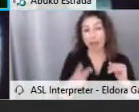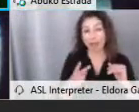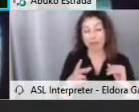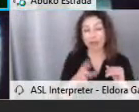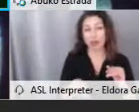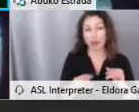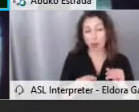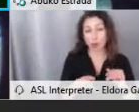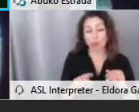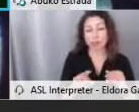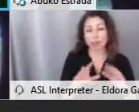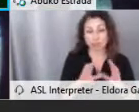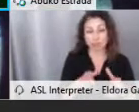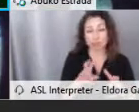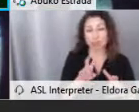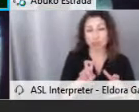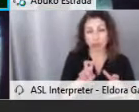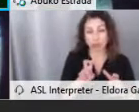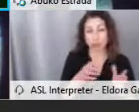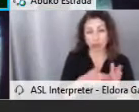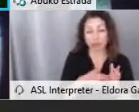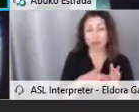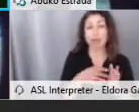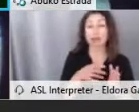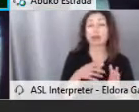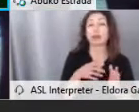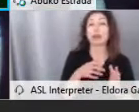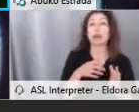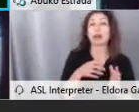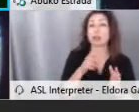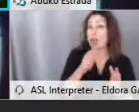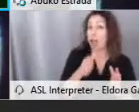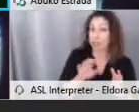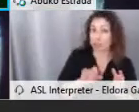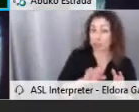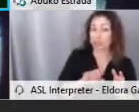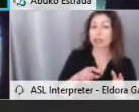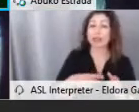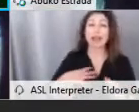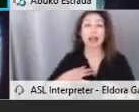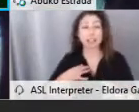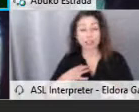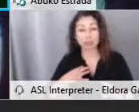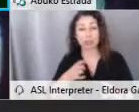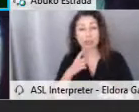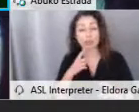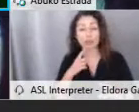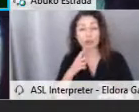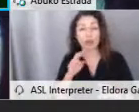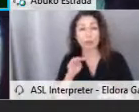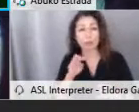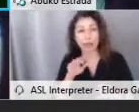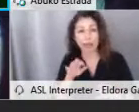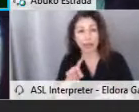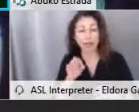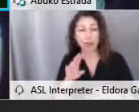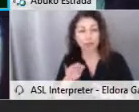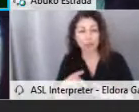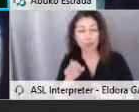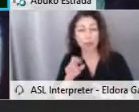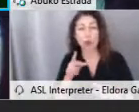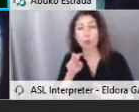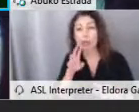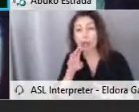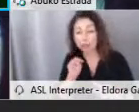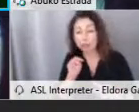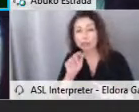those people are in fact eligible for Medicaid or CHIP, or they're eligible for premium tax